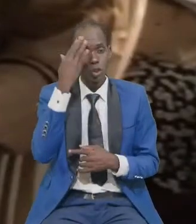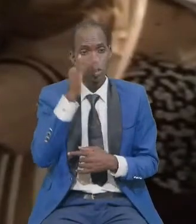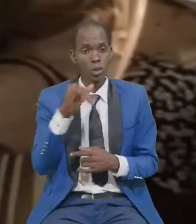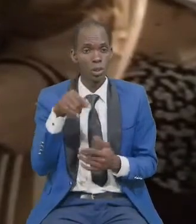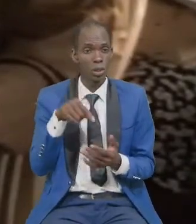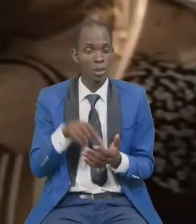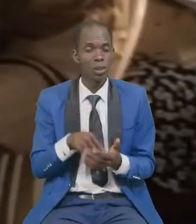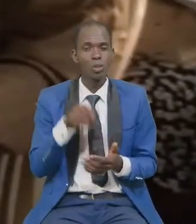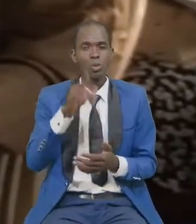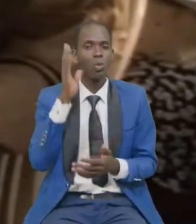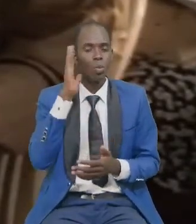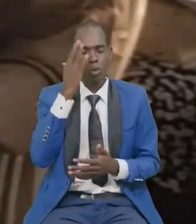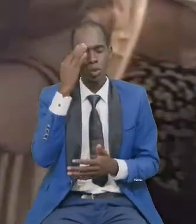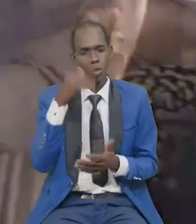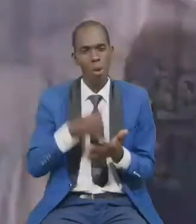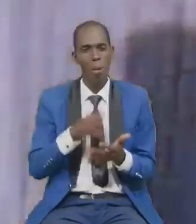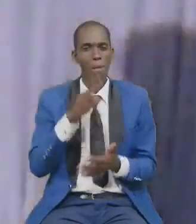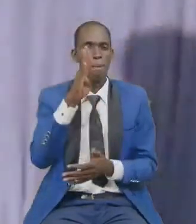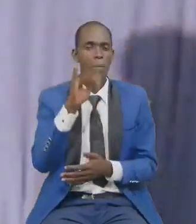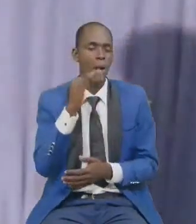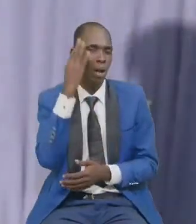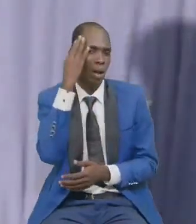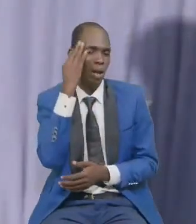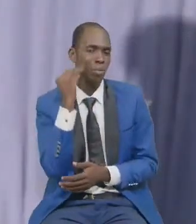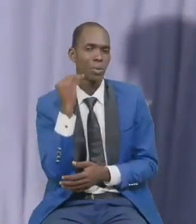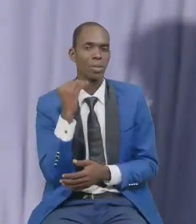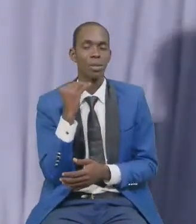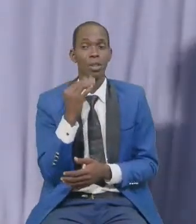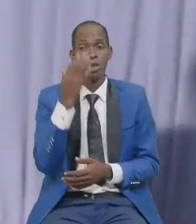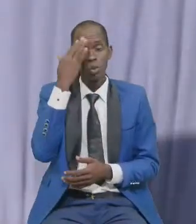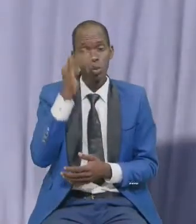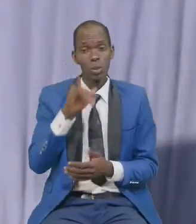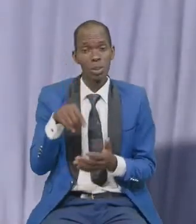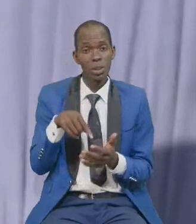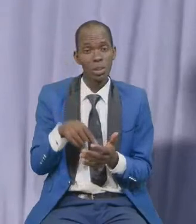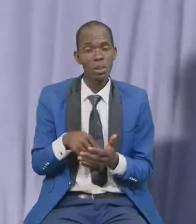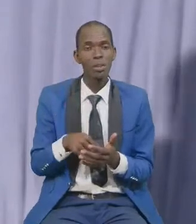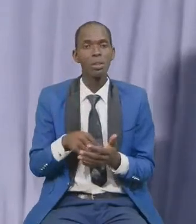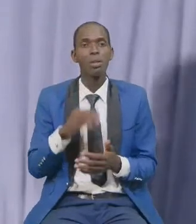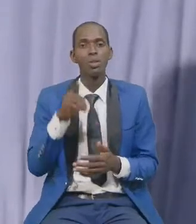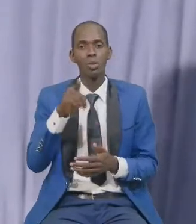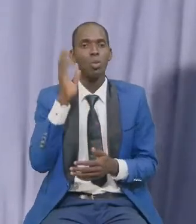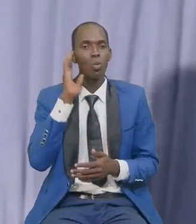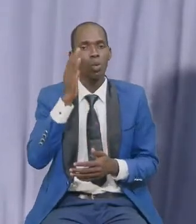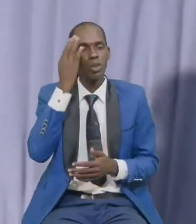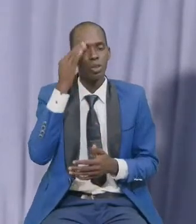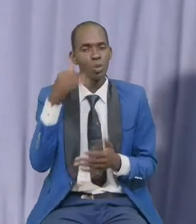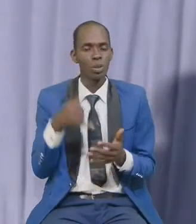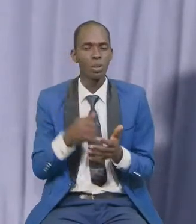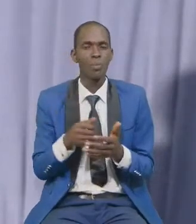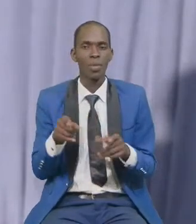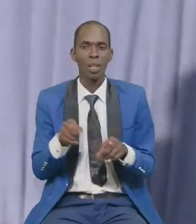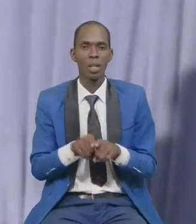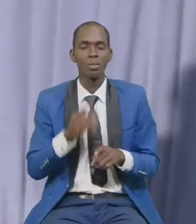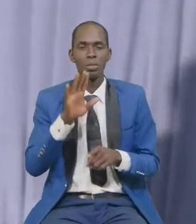you'll know it by experience. Knowing this, you know it as a